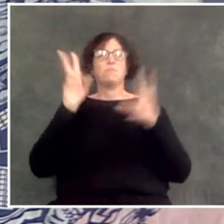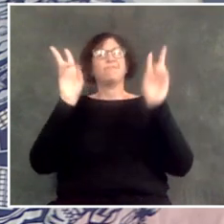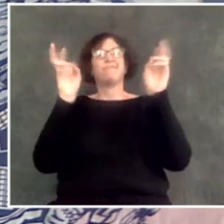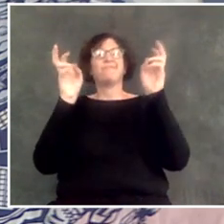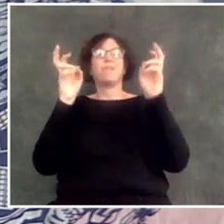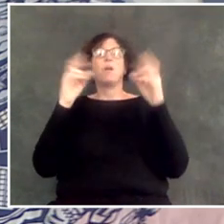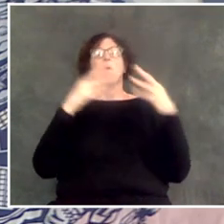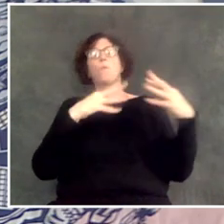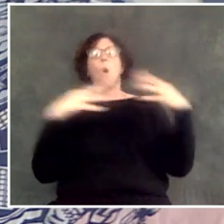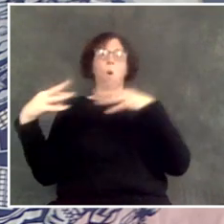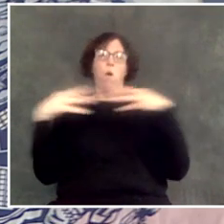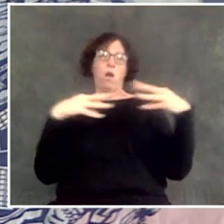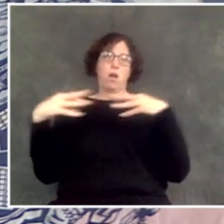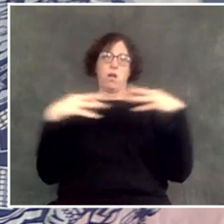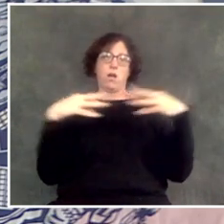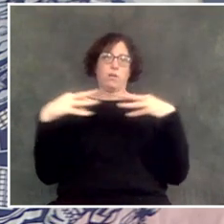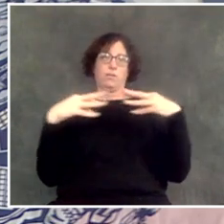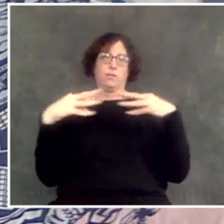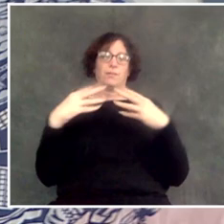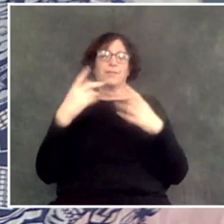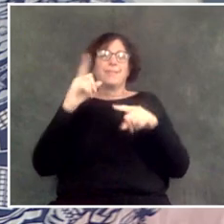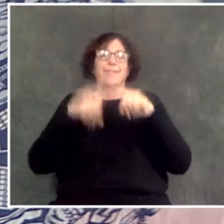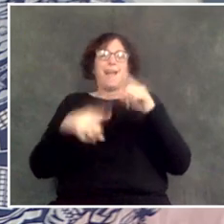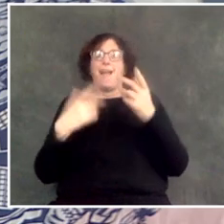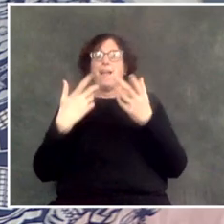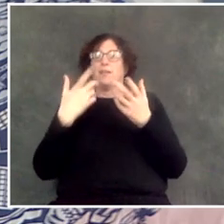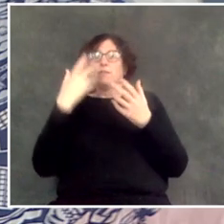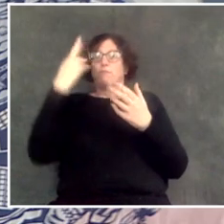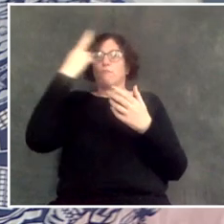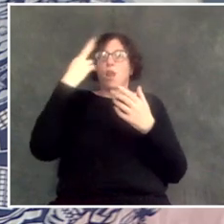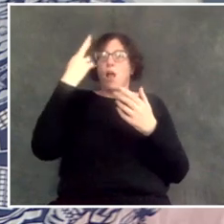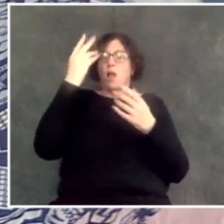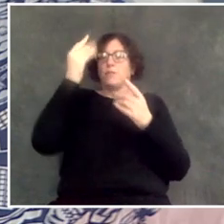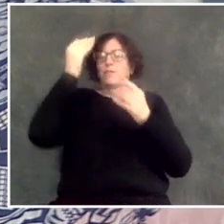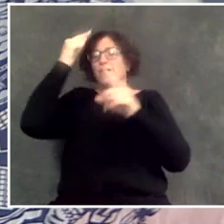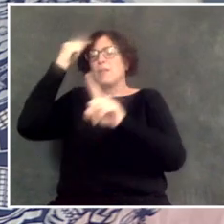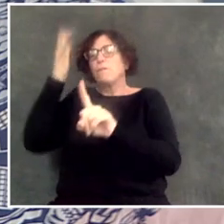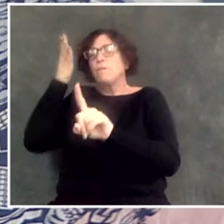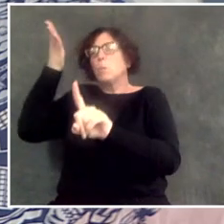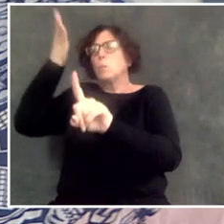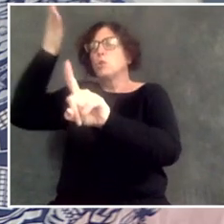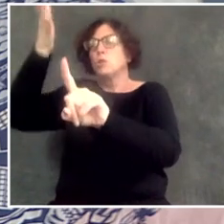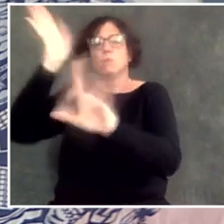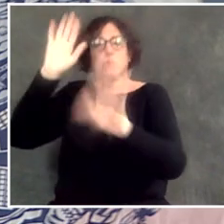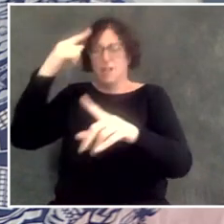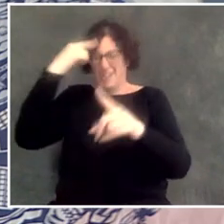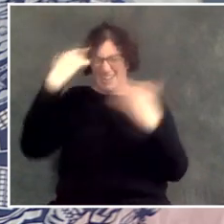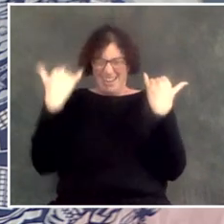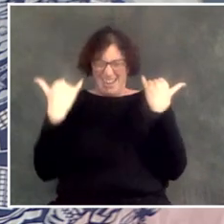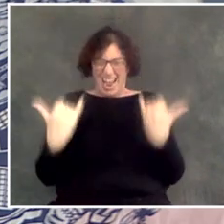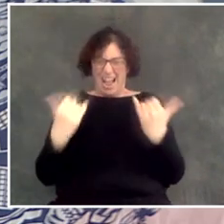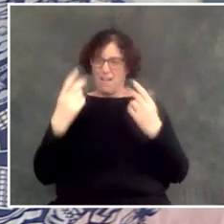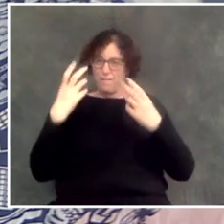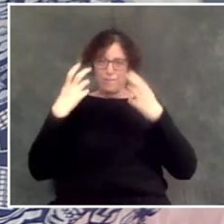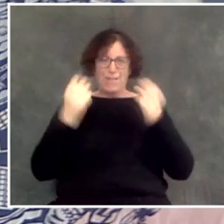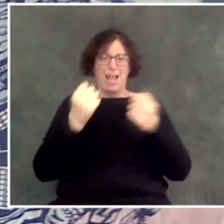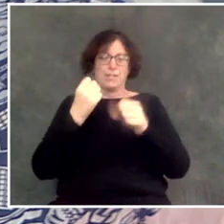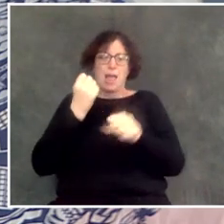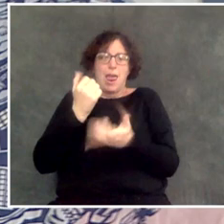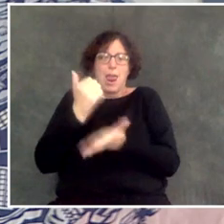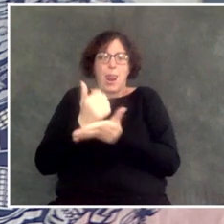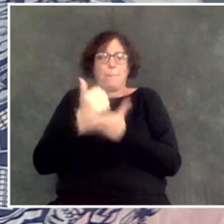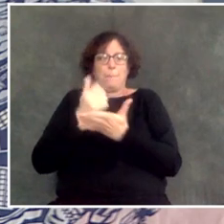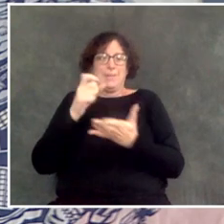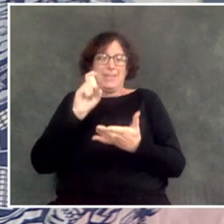in the healthcare field, like my colleagues here, is they don't think the same way a lot of everyday people do. Everyday people, of course, have to